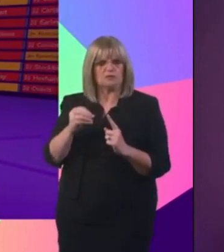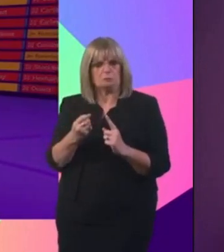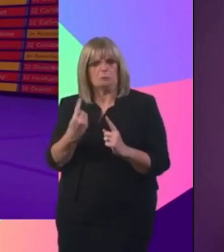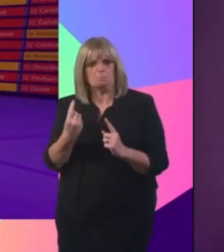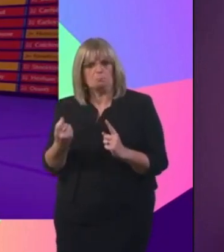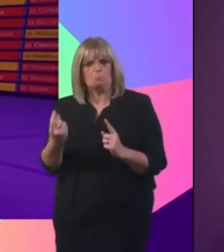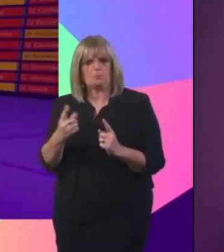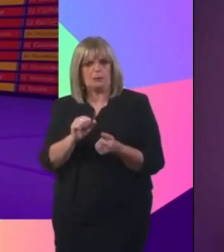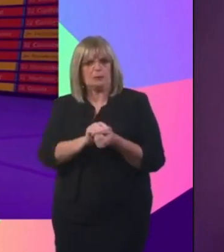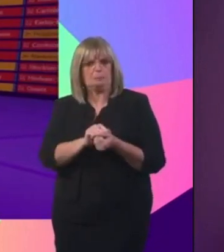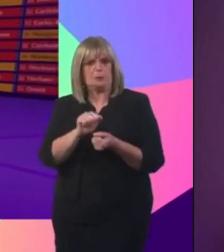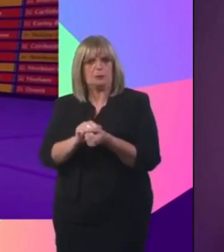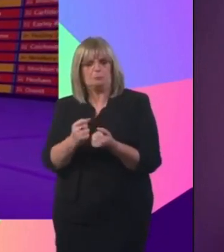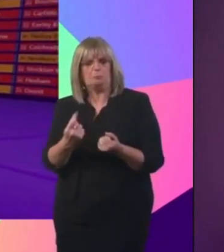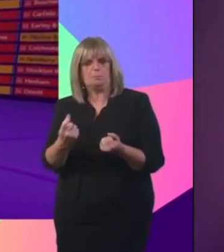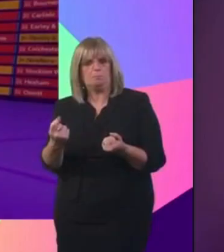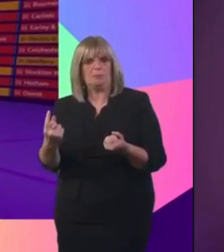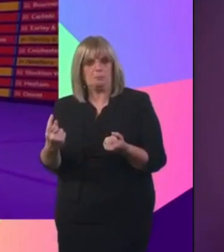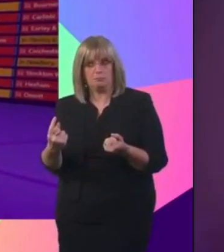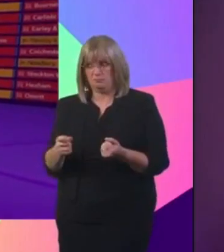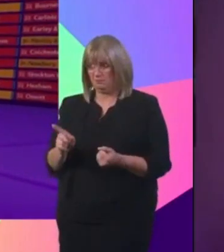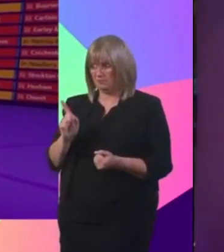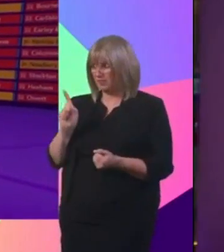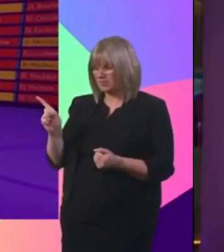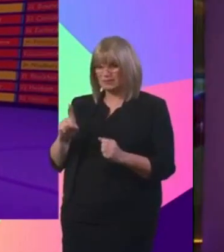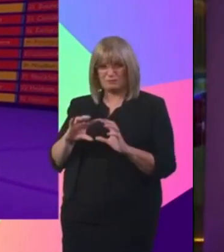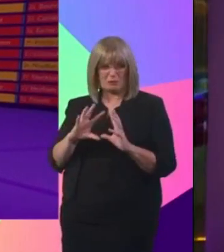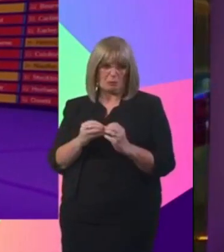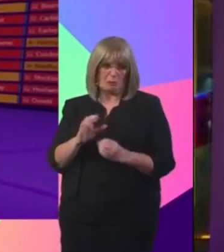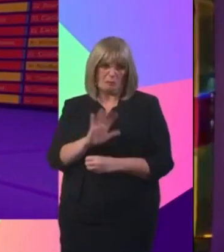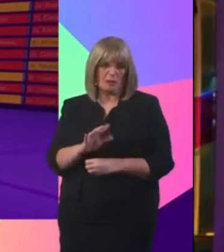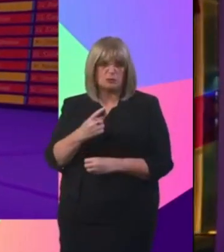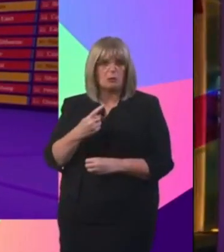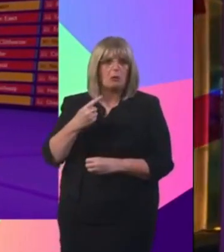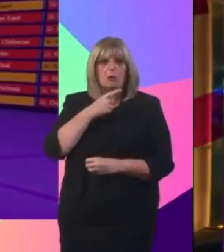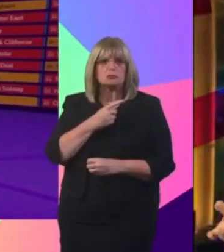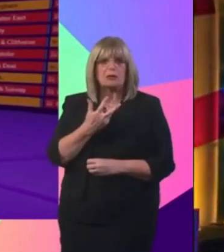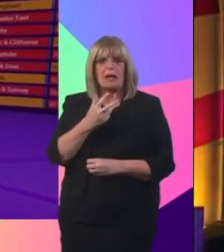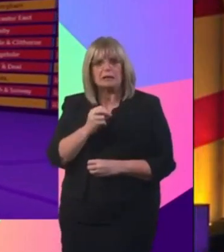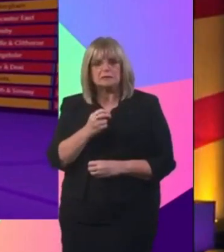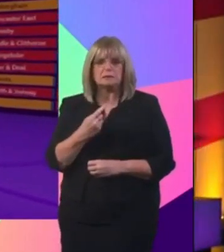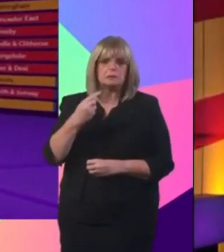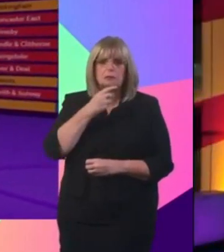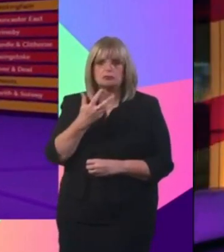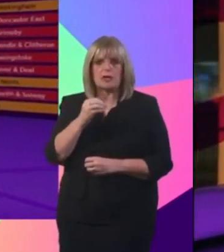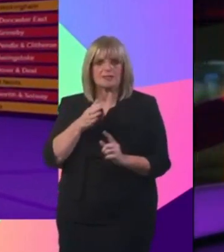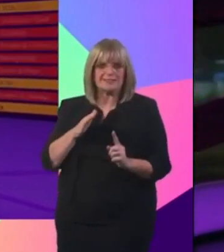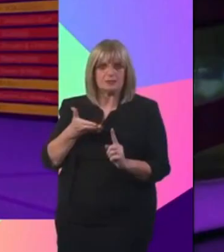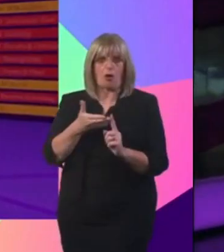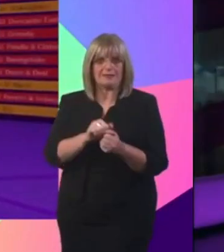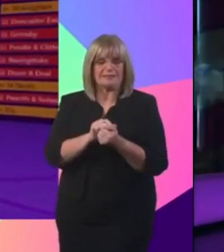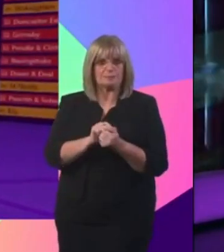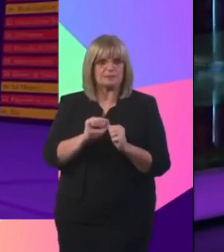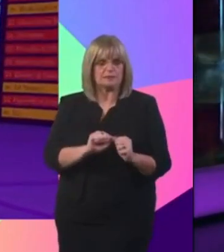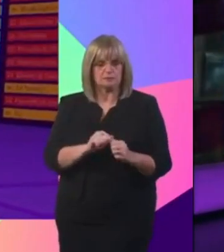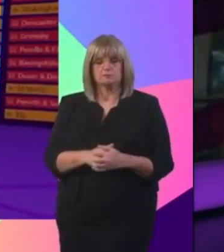Friends, this is not the speech I wanted to give today, because I believe that Britain needed a Labour government. I still do,